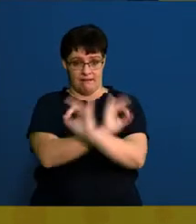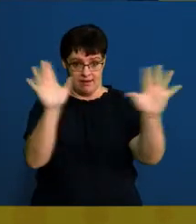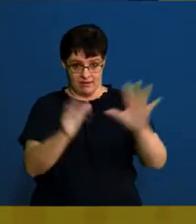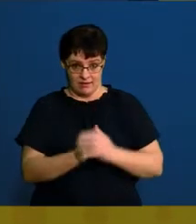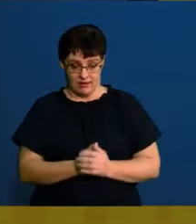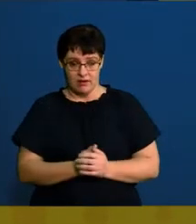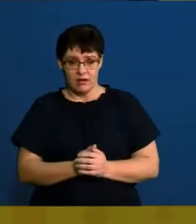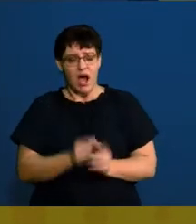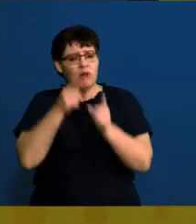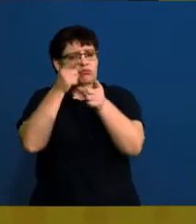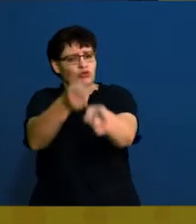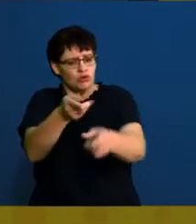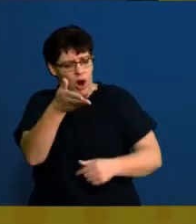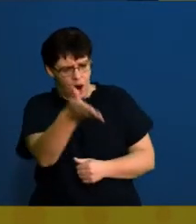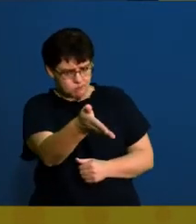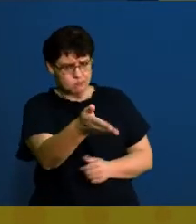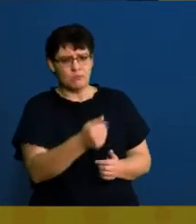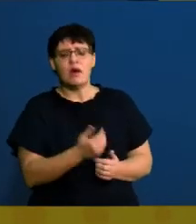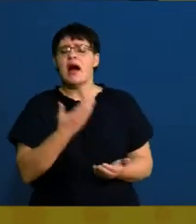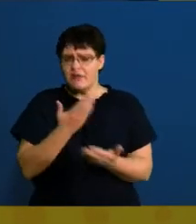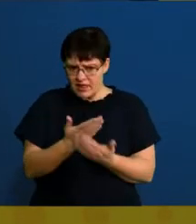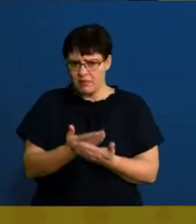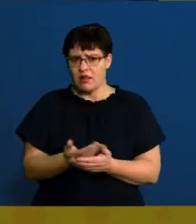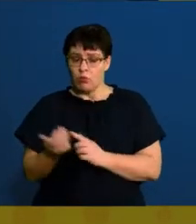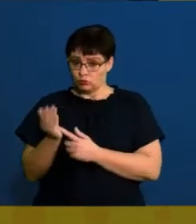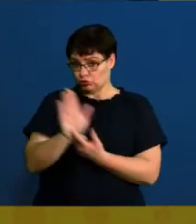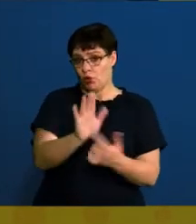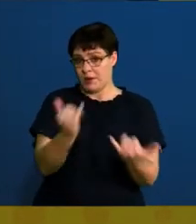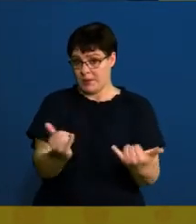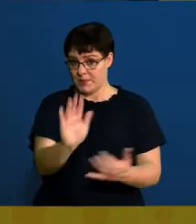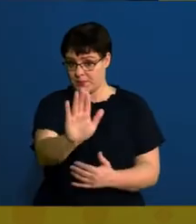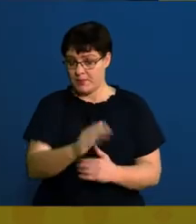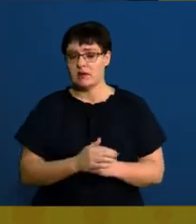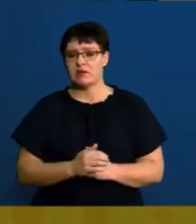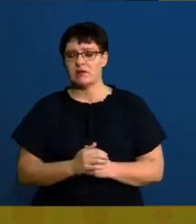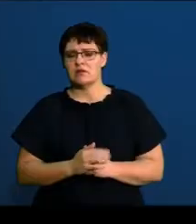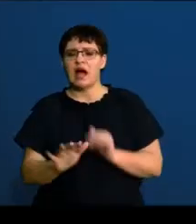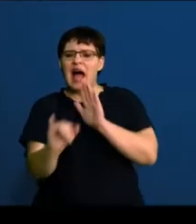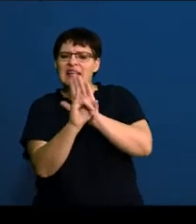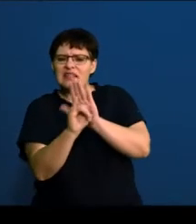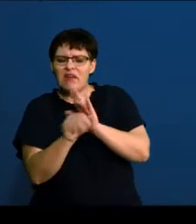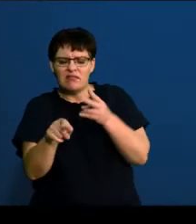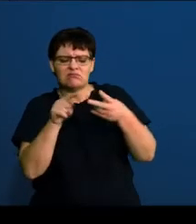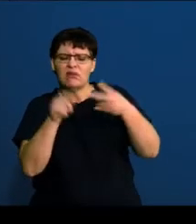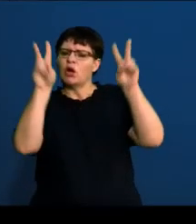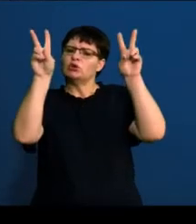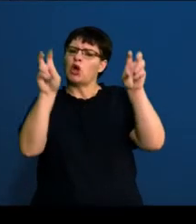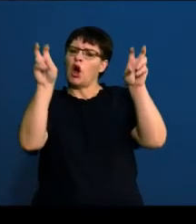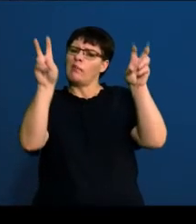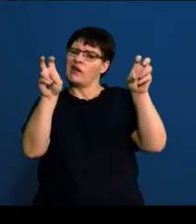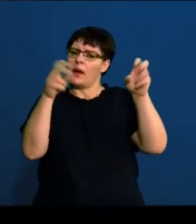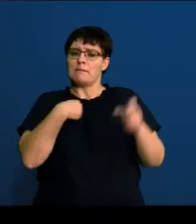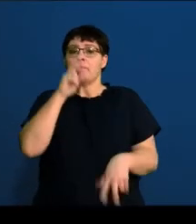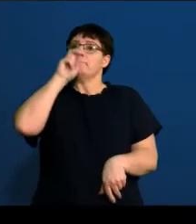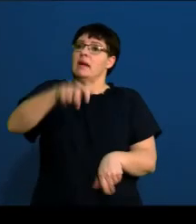there, and they are available, and we will present them just now. Identify the aspects of the topic that you need